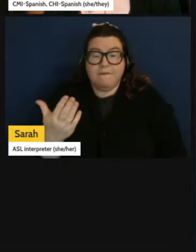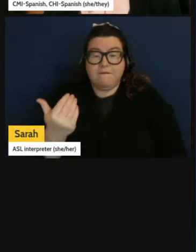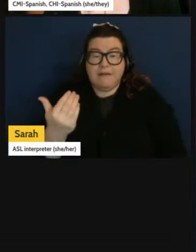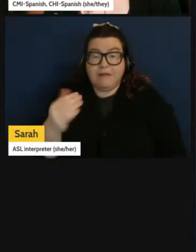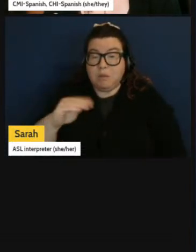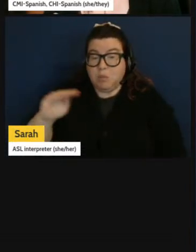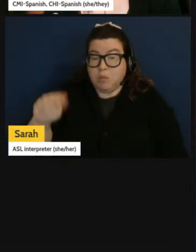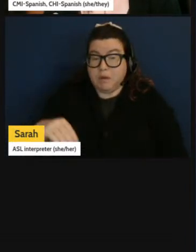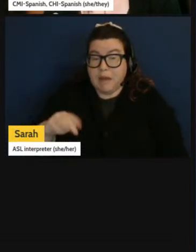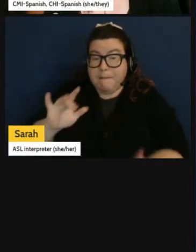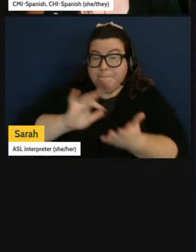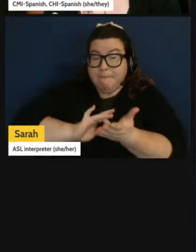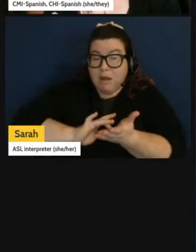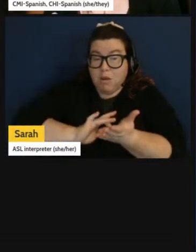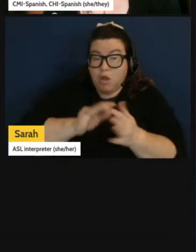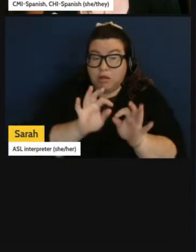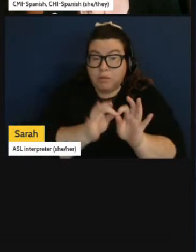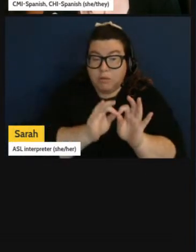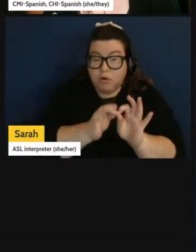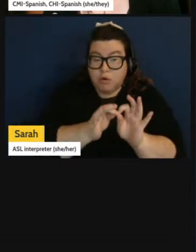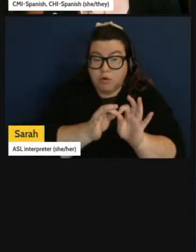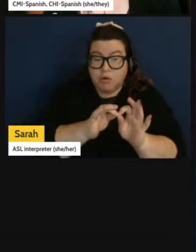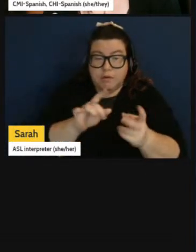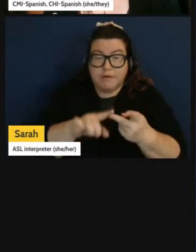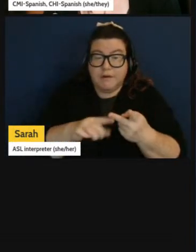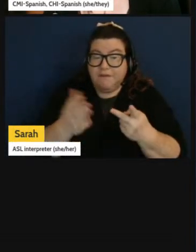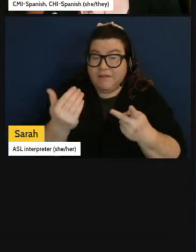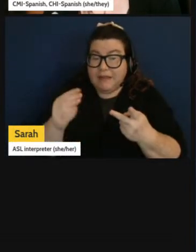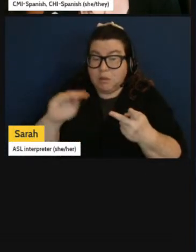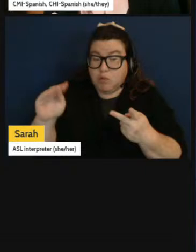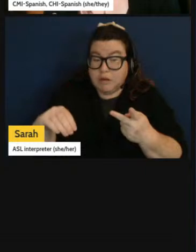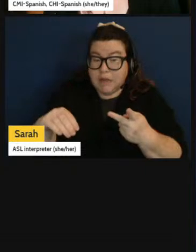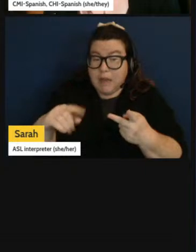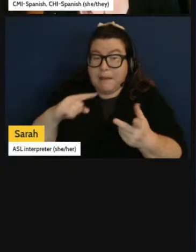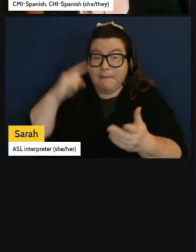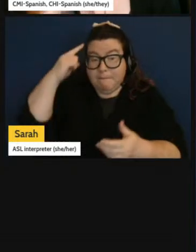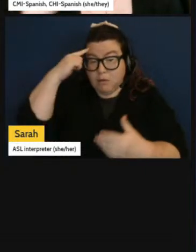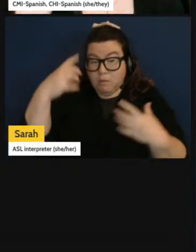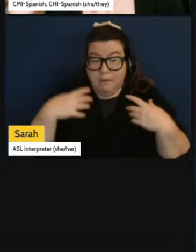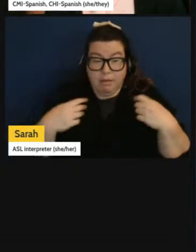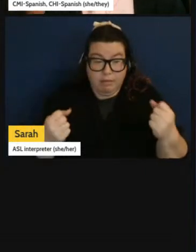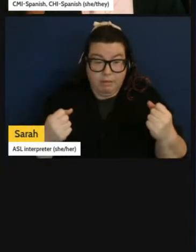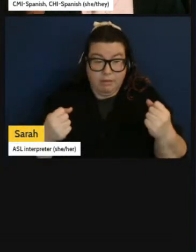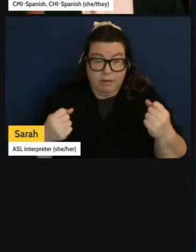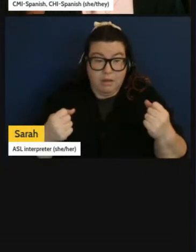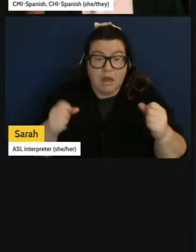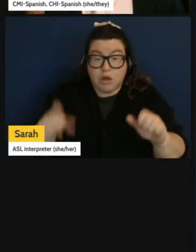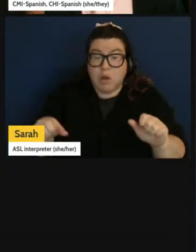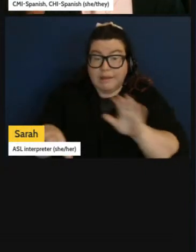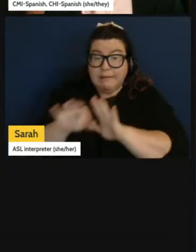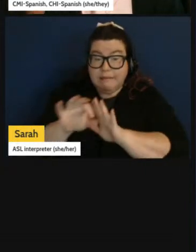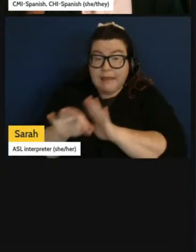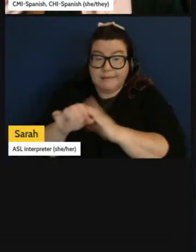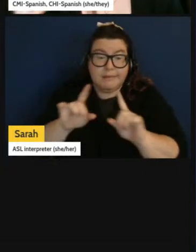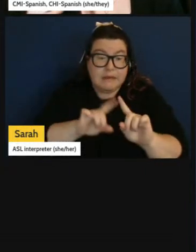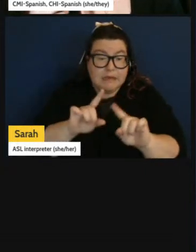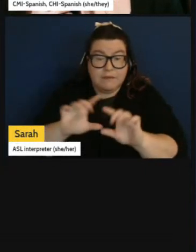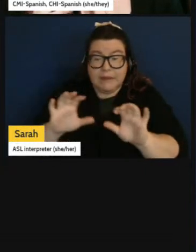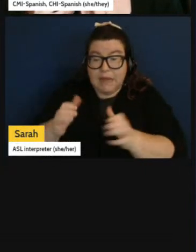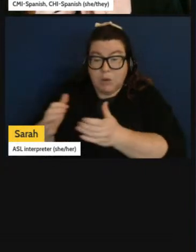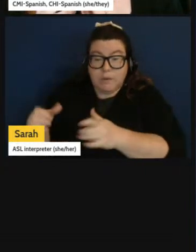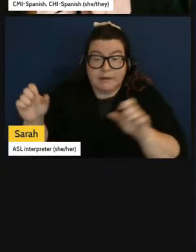15% medical interpreters, 15% mental health, and you could select multiple categories, by the